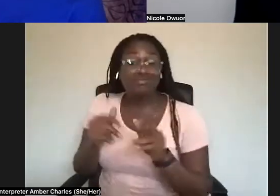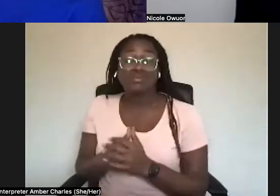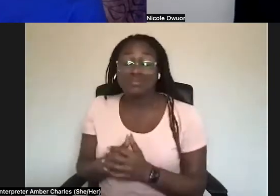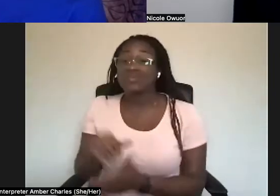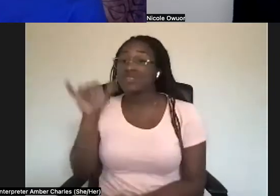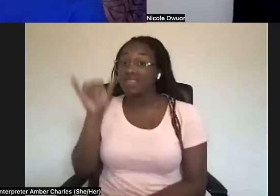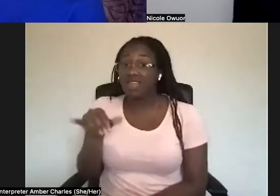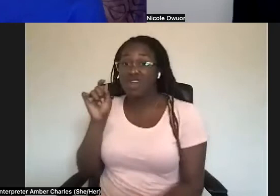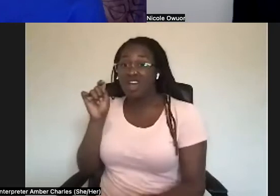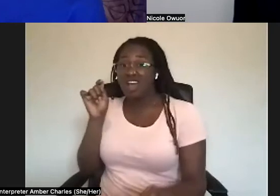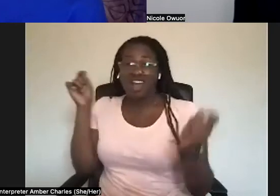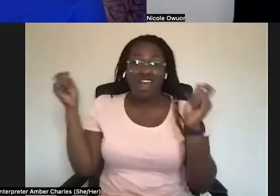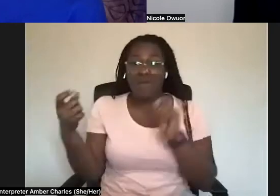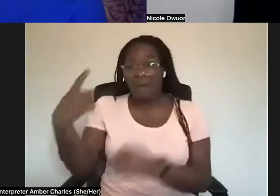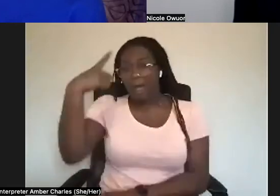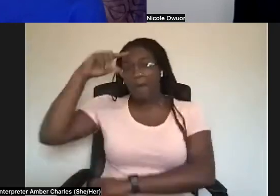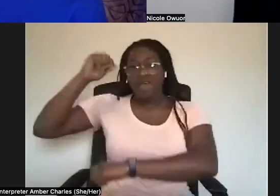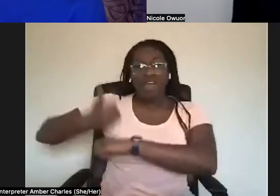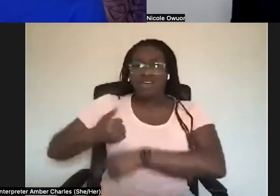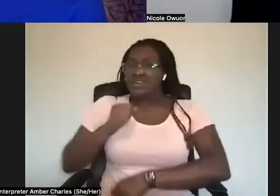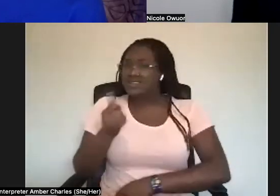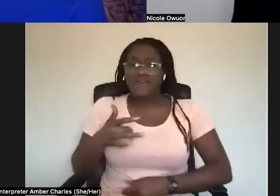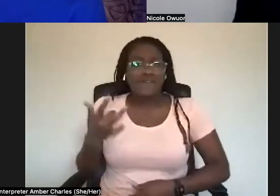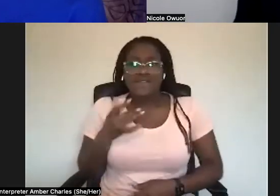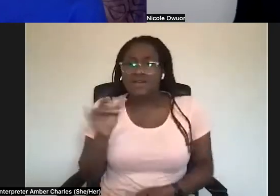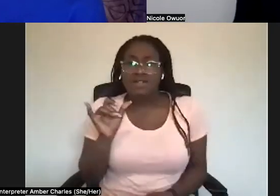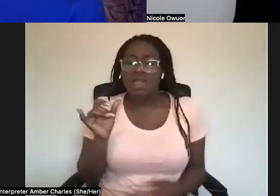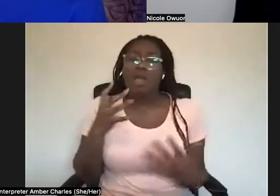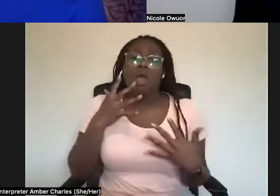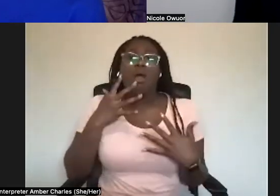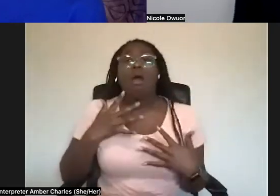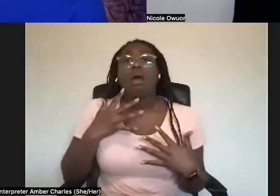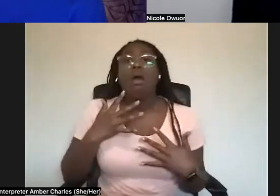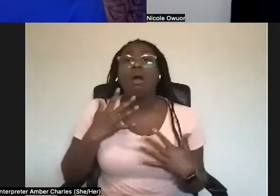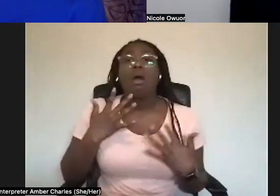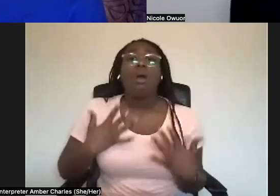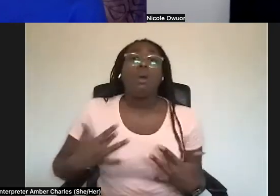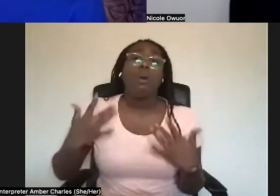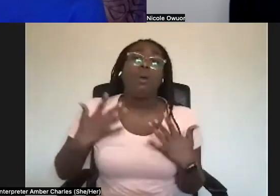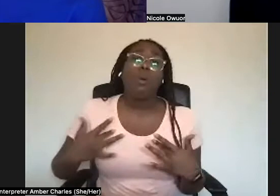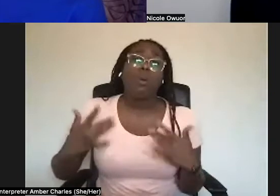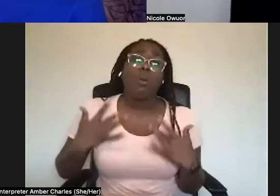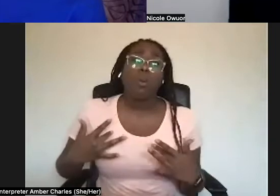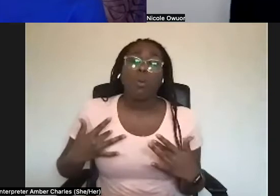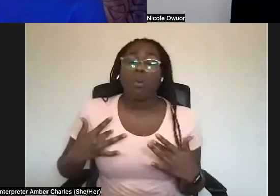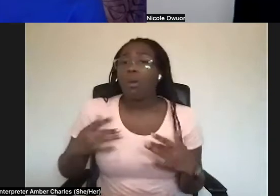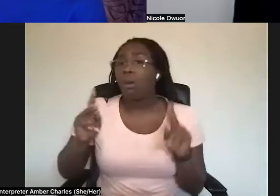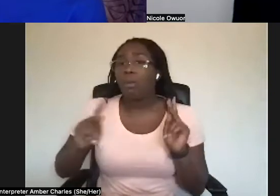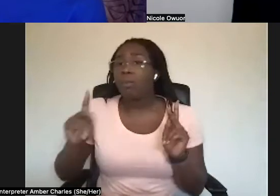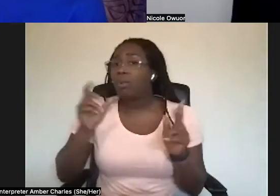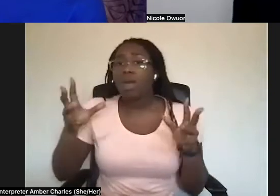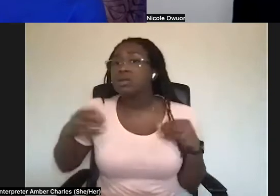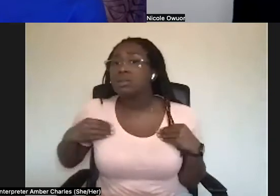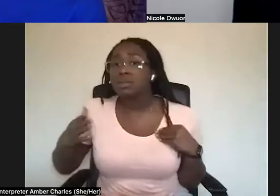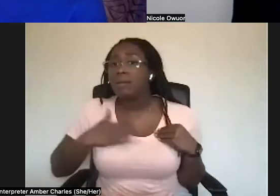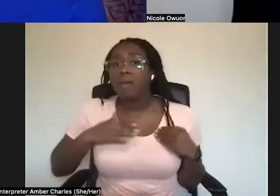in my mindset where I didn't feel like, woe is me, people are not receiving my audacity overall.